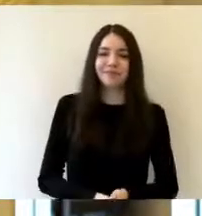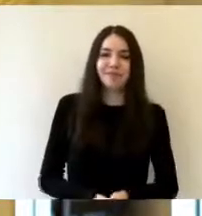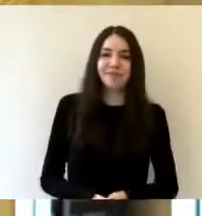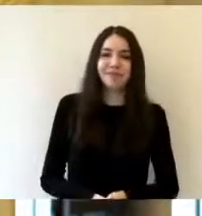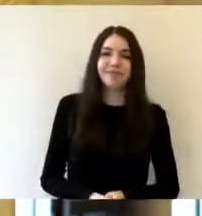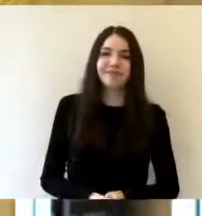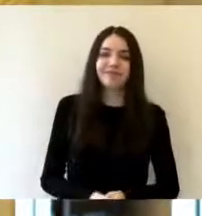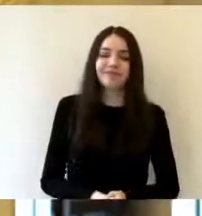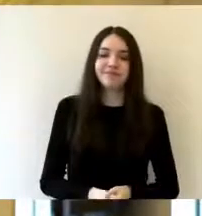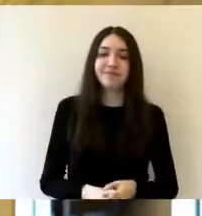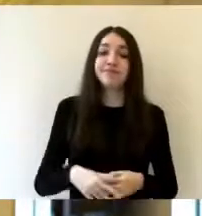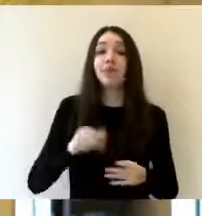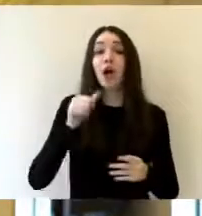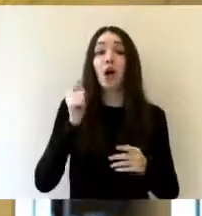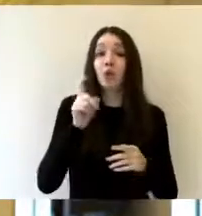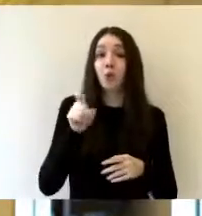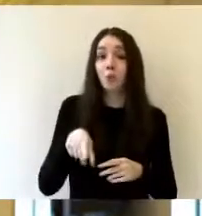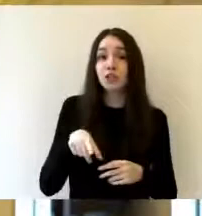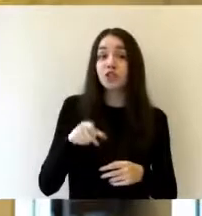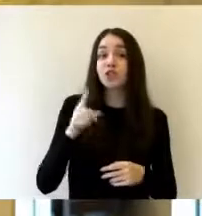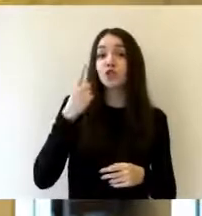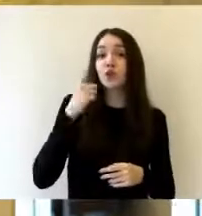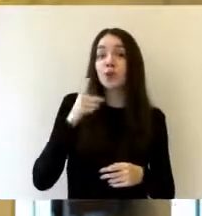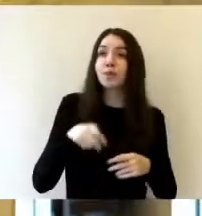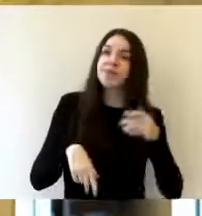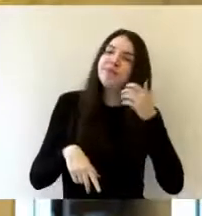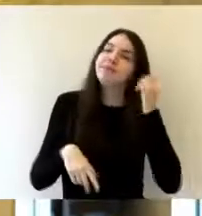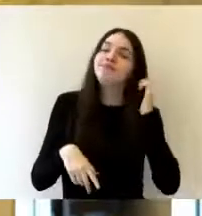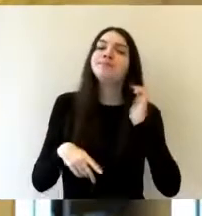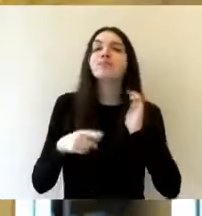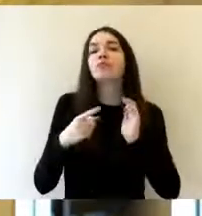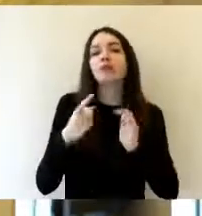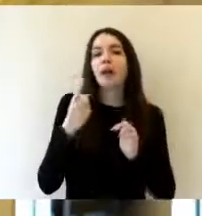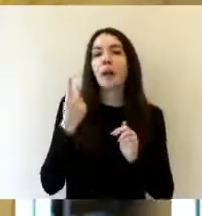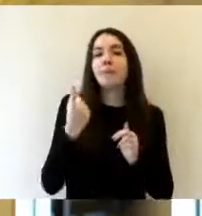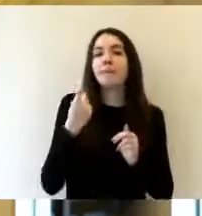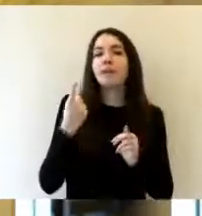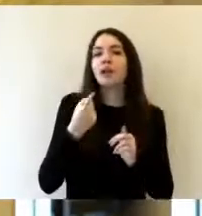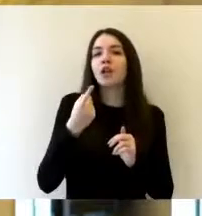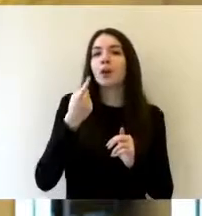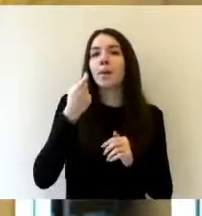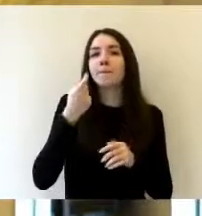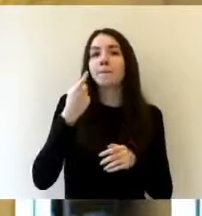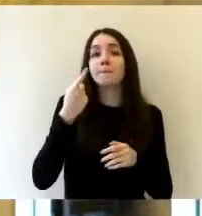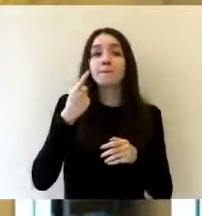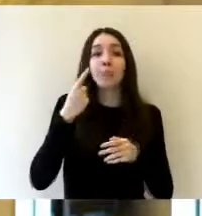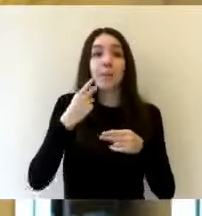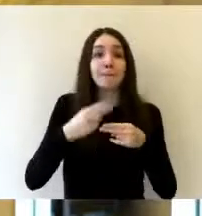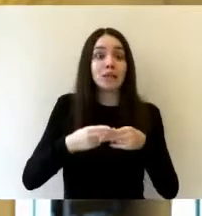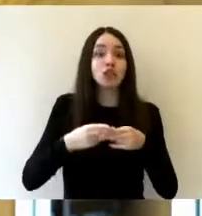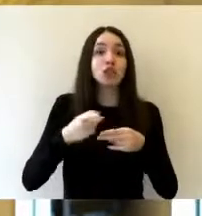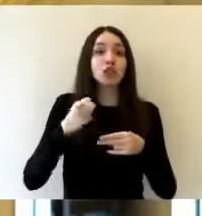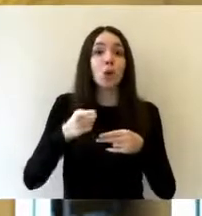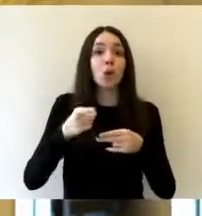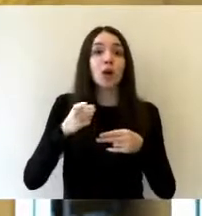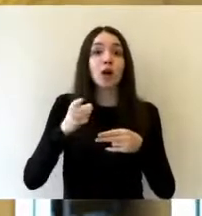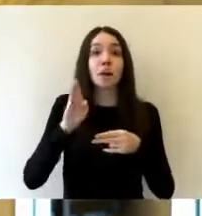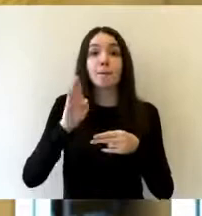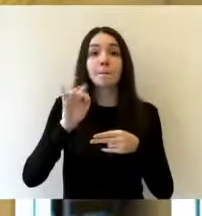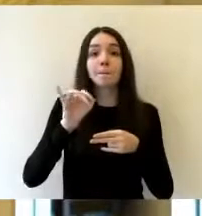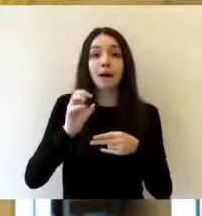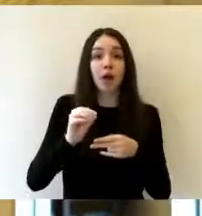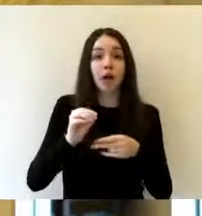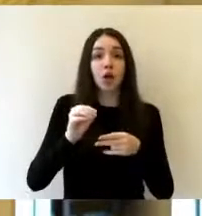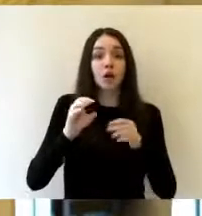So then another question that I have for you is like kind of something that was mentioned in your bio, and you touched on it a little bit, too, is that